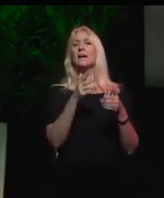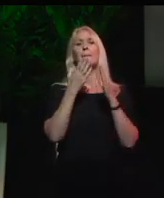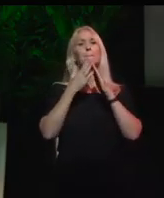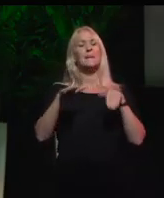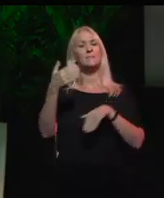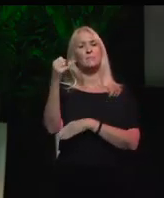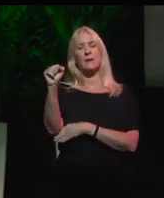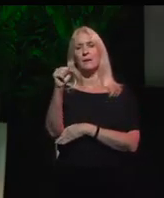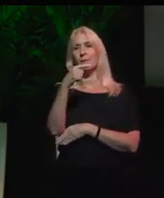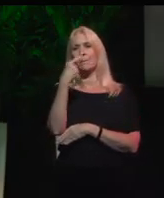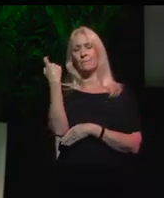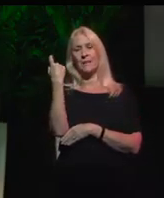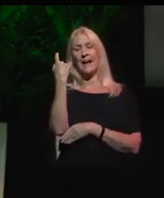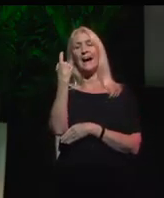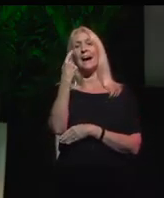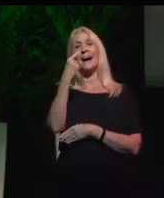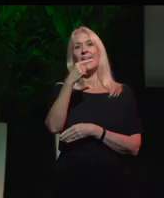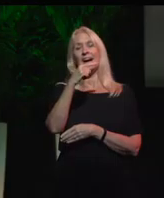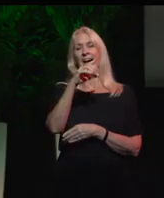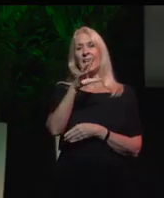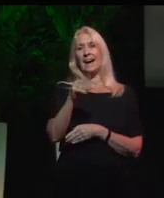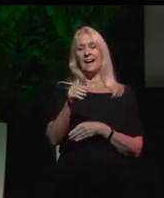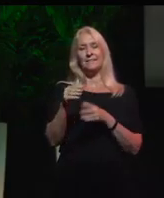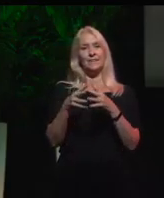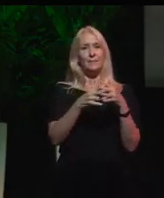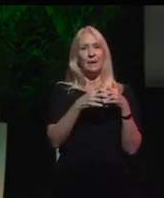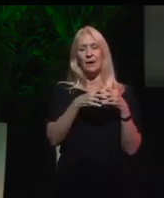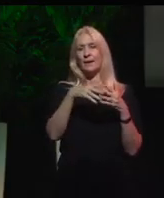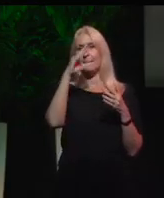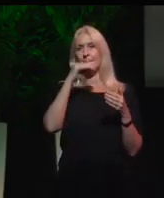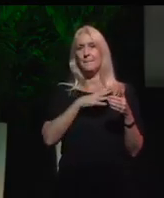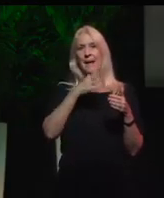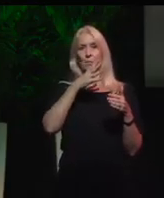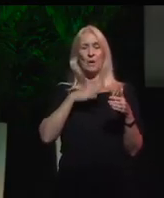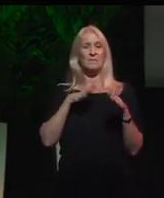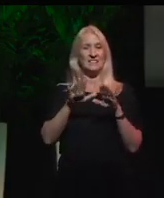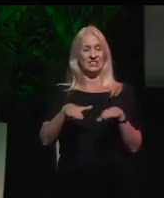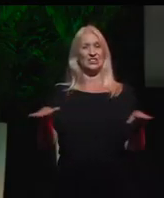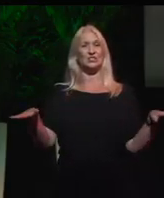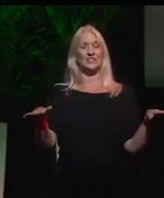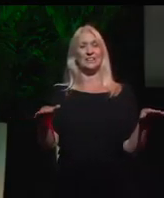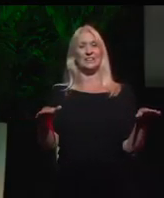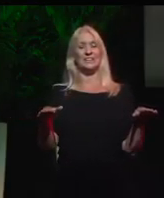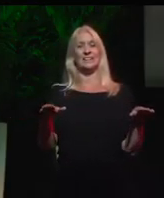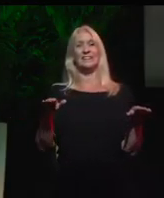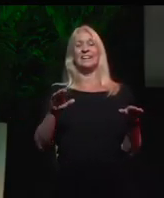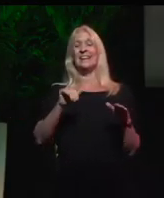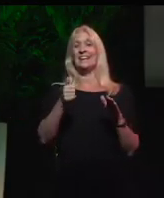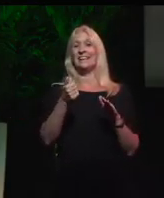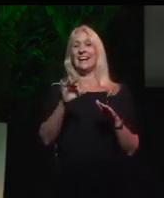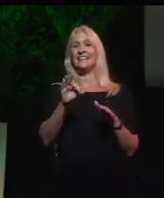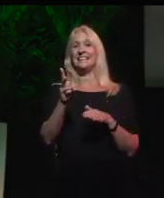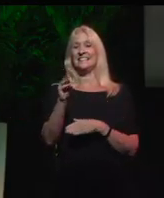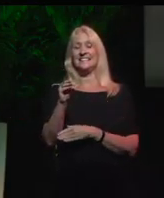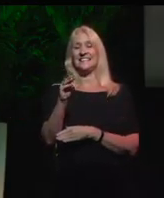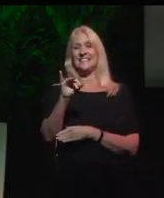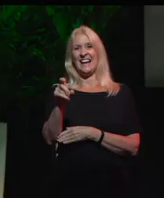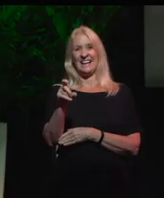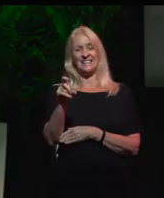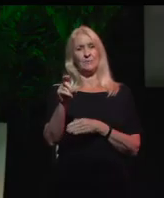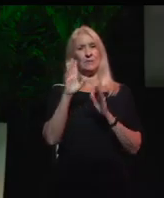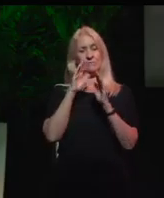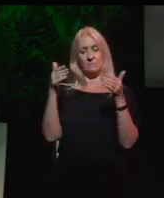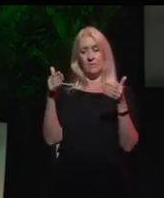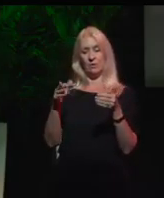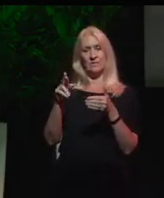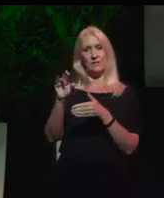children. And on this very day in 1960, Jacksonville became the center of the public discourse on race when a rabid